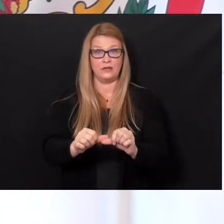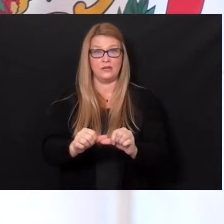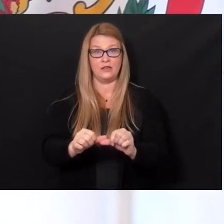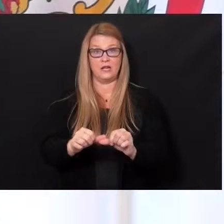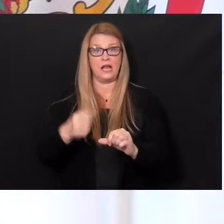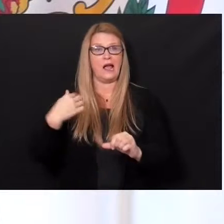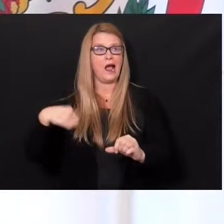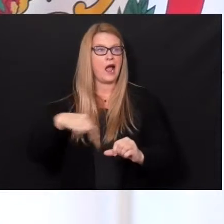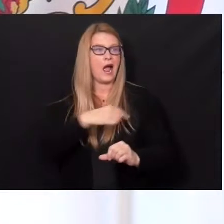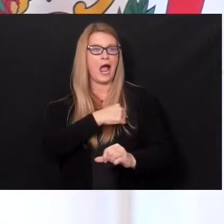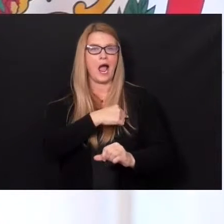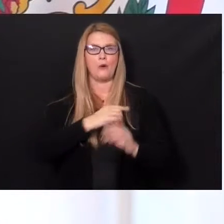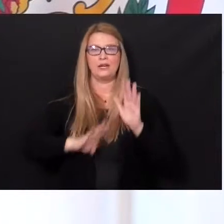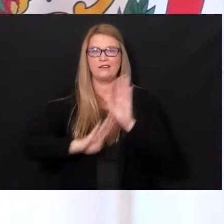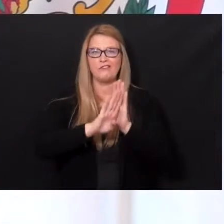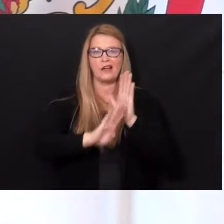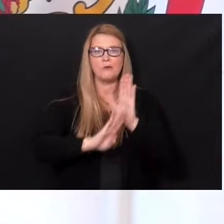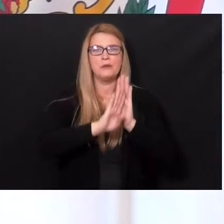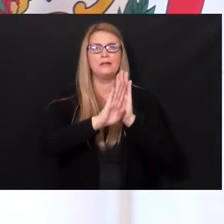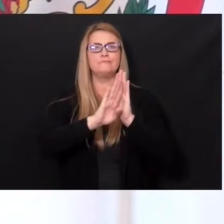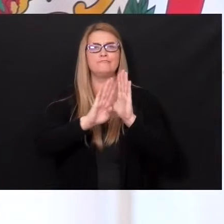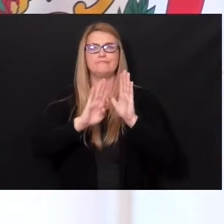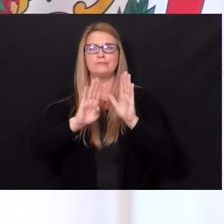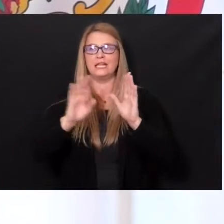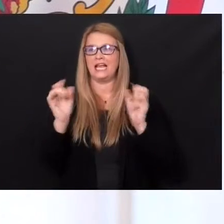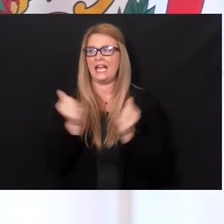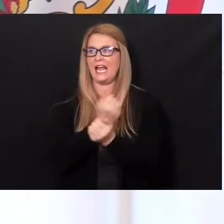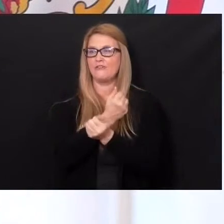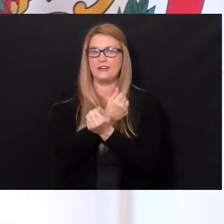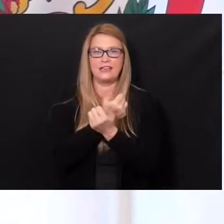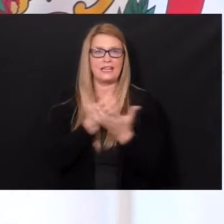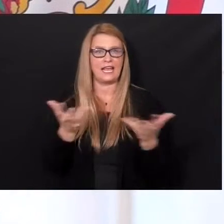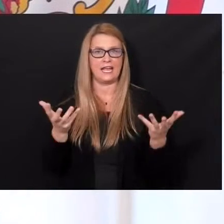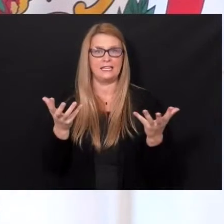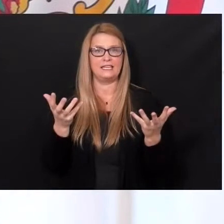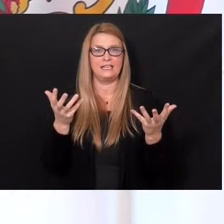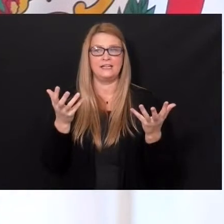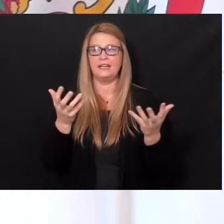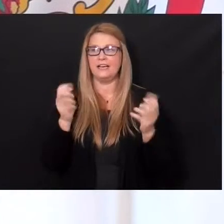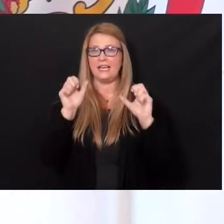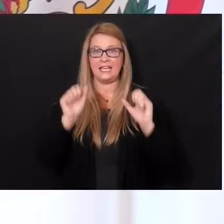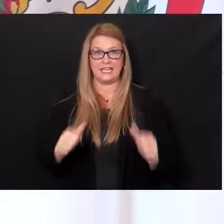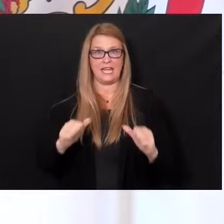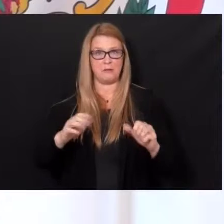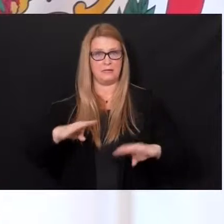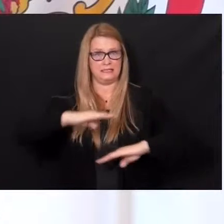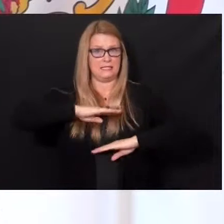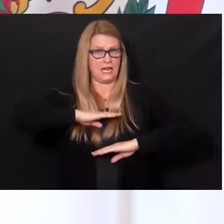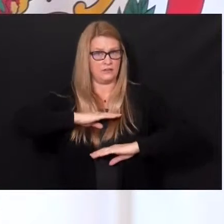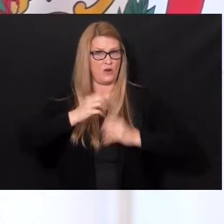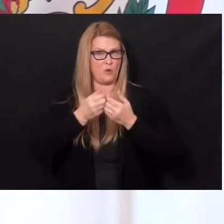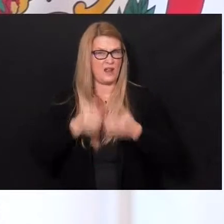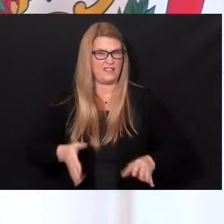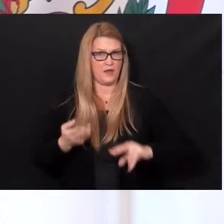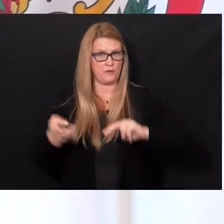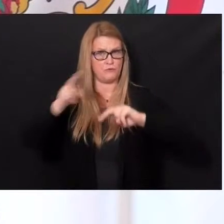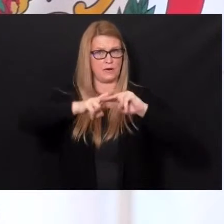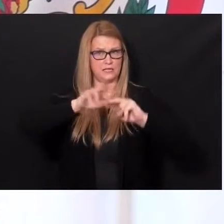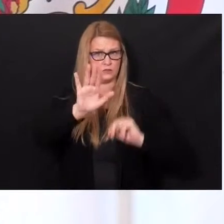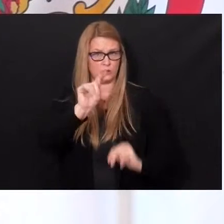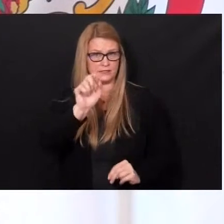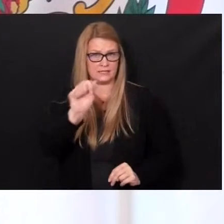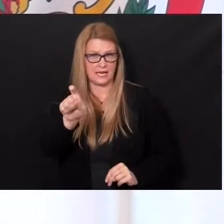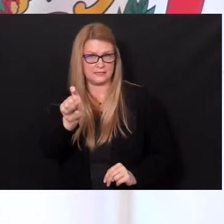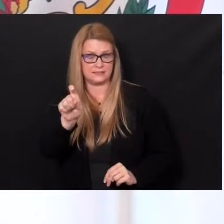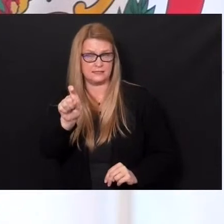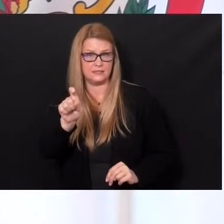growth could very well take us there without raising any other tax whatsoever. It